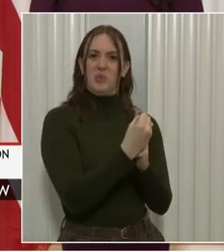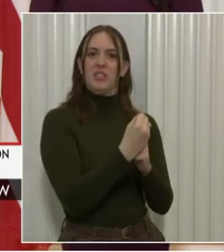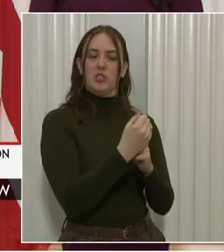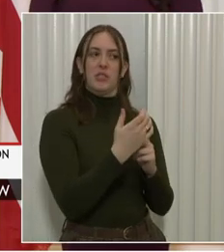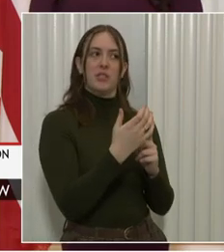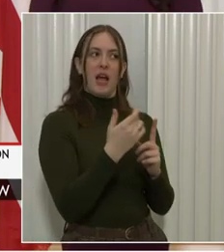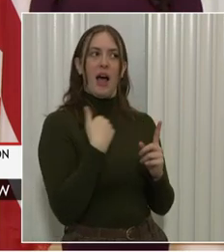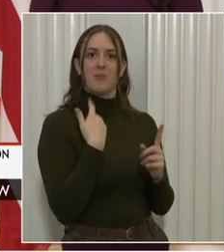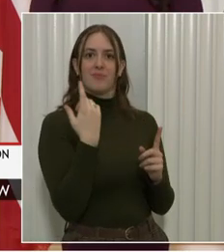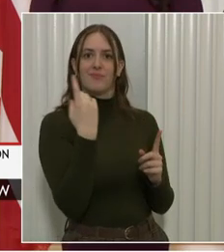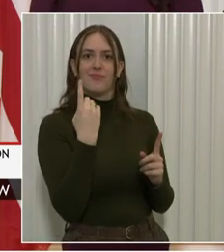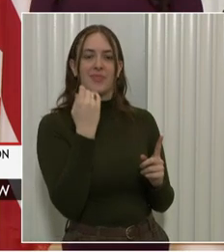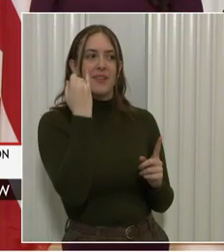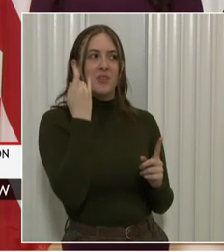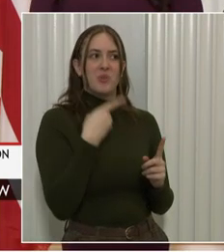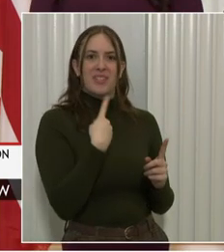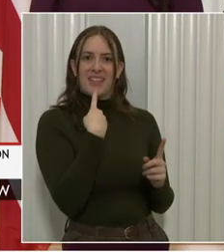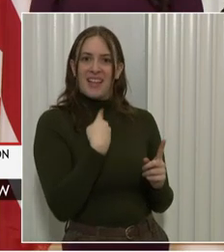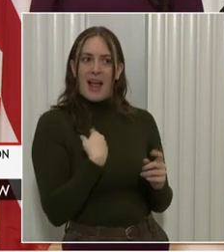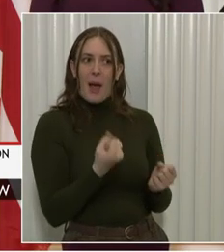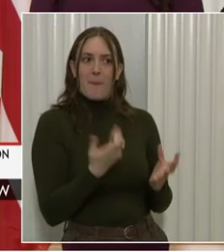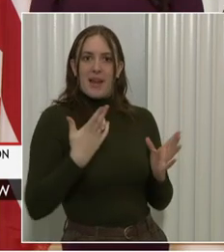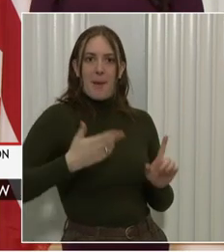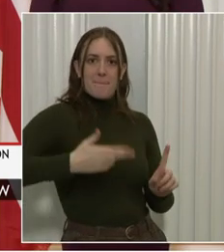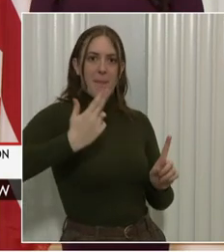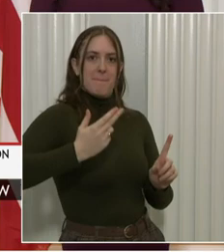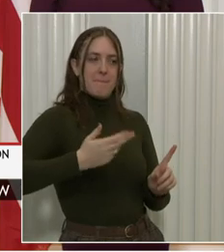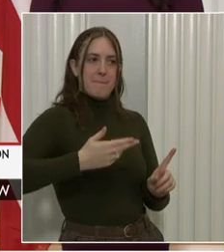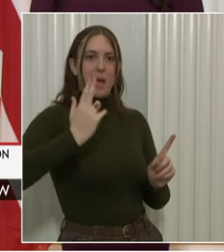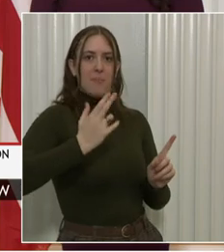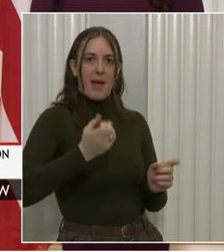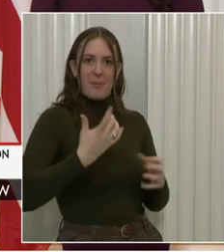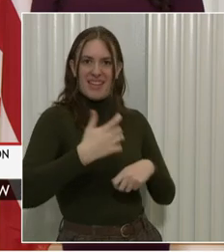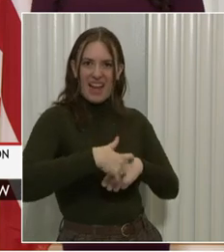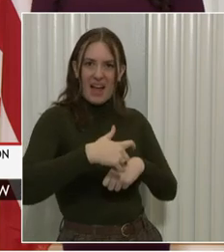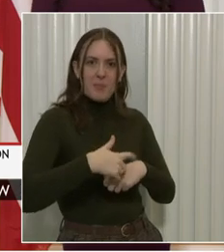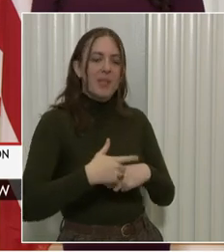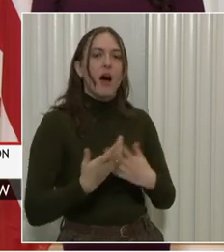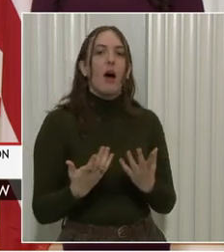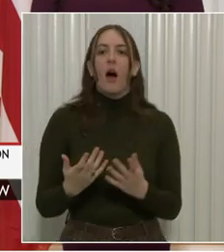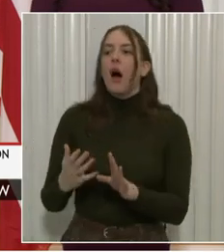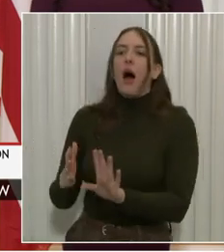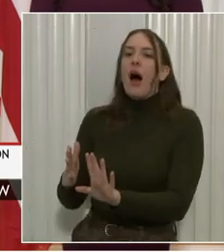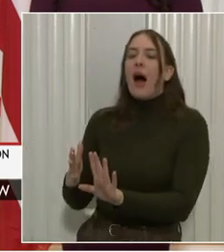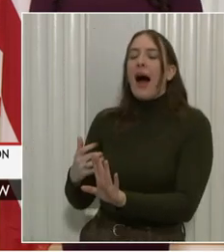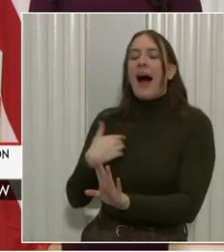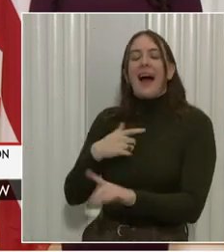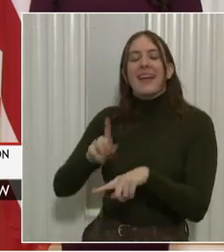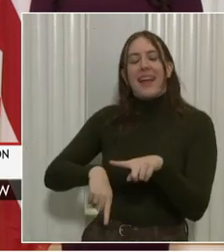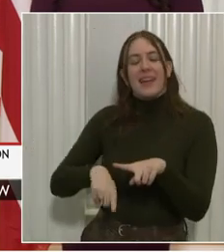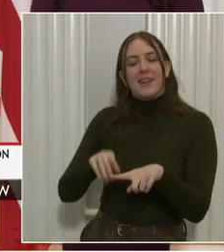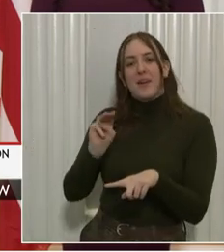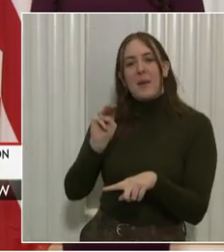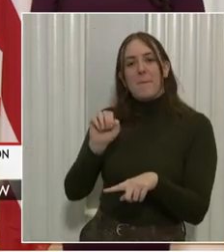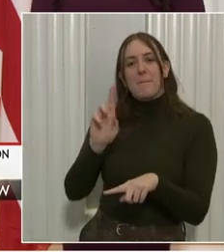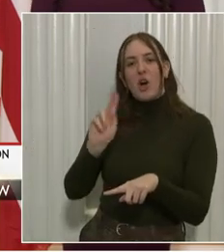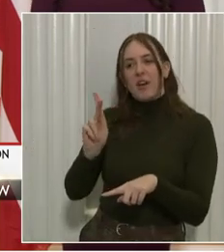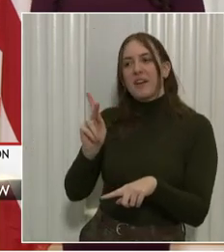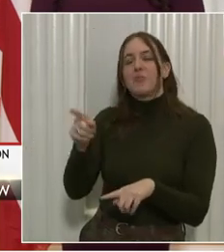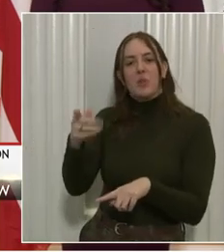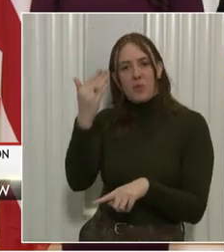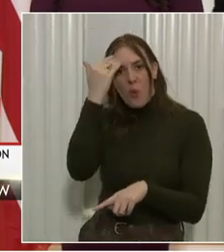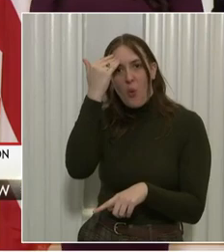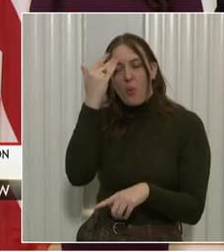us how many shots were fired, how many times the I really victim was- can't, Mark. As you know, and sadly, a life was lost in